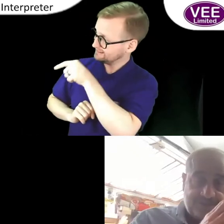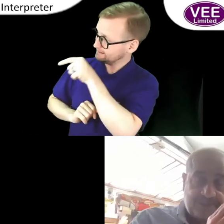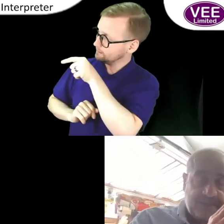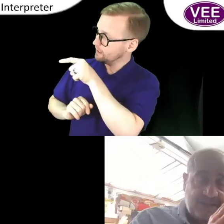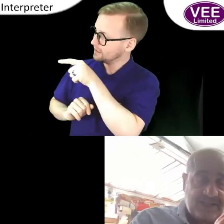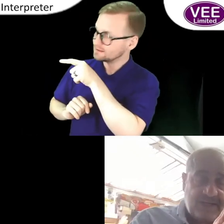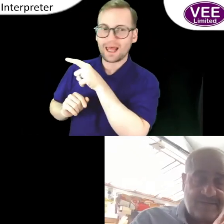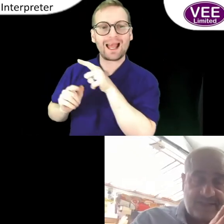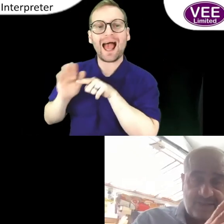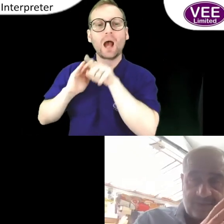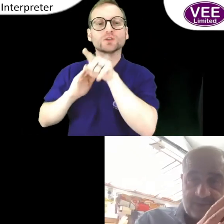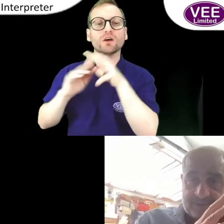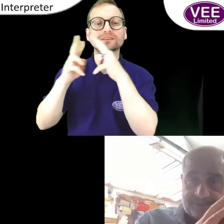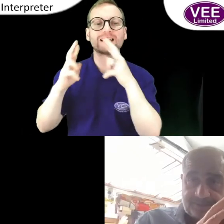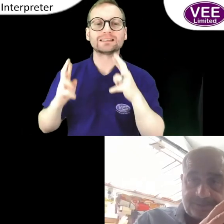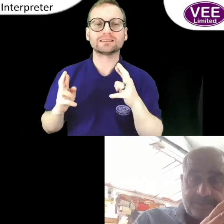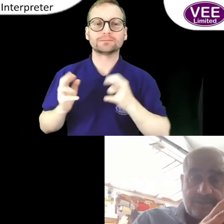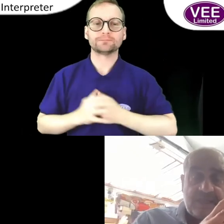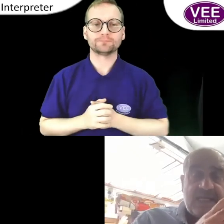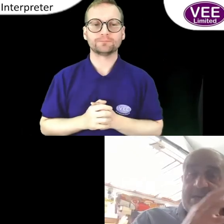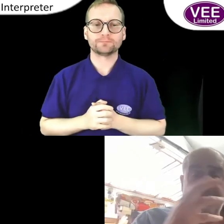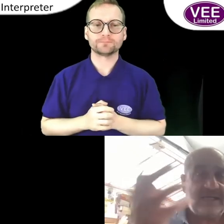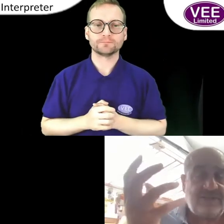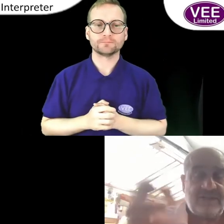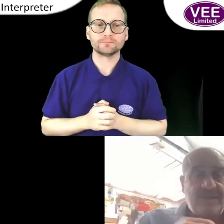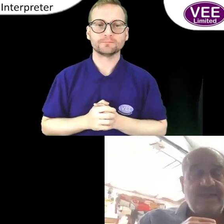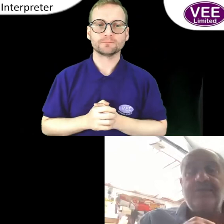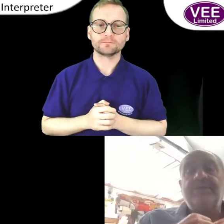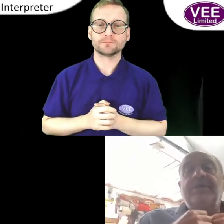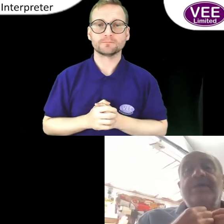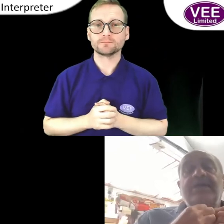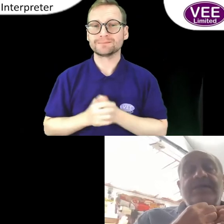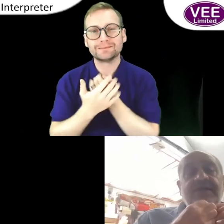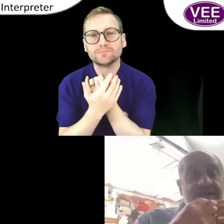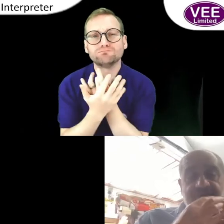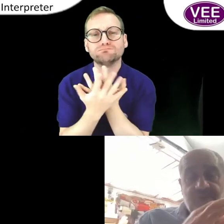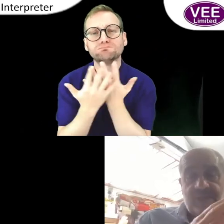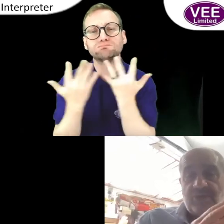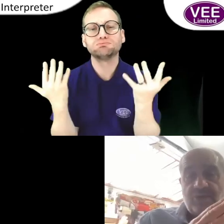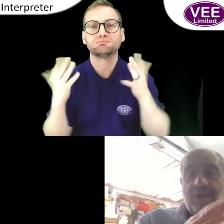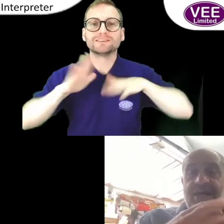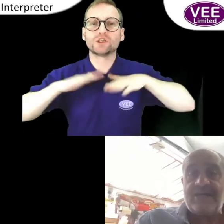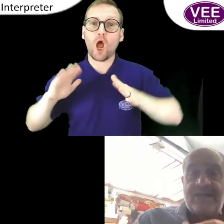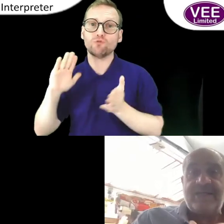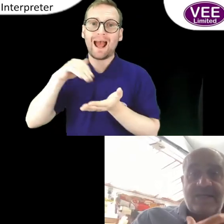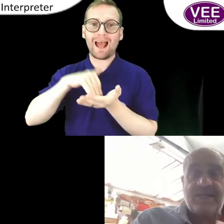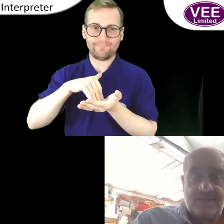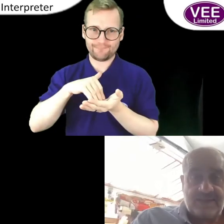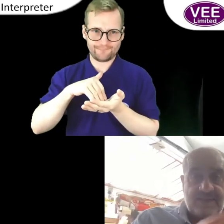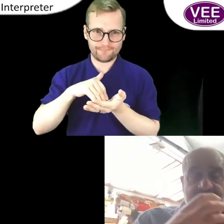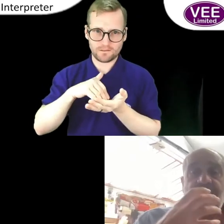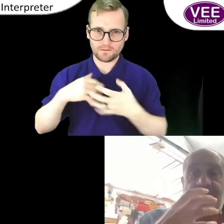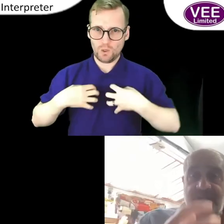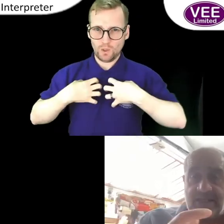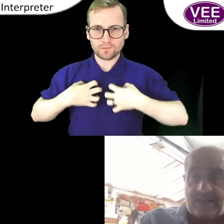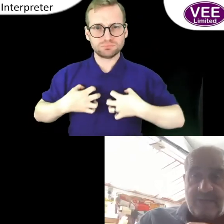tent. Can we have the next one, please? Many children arrived with no air in their